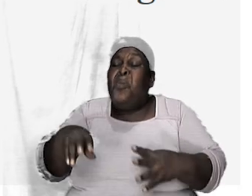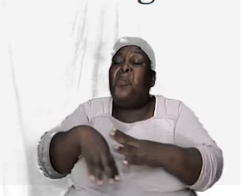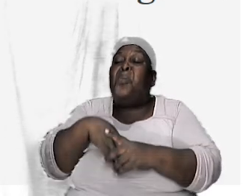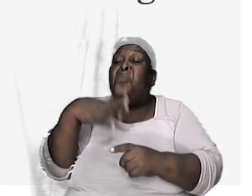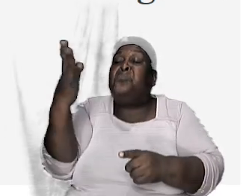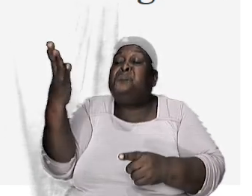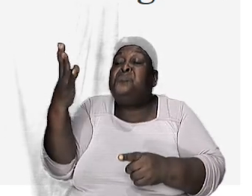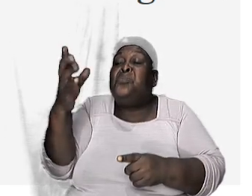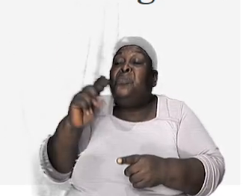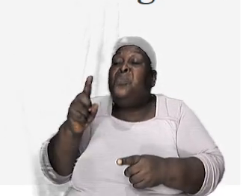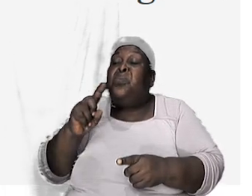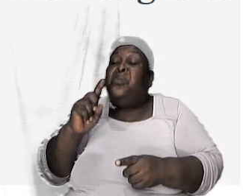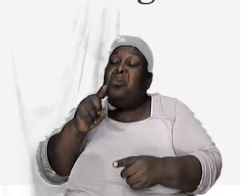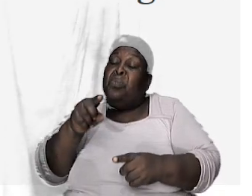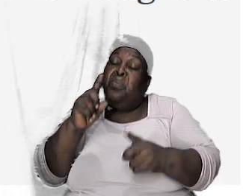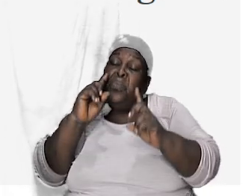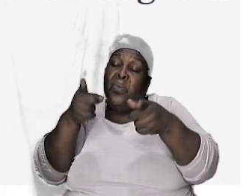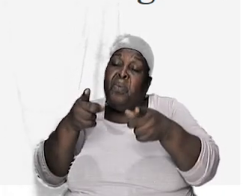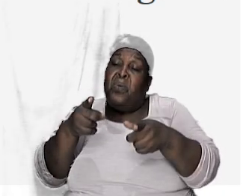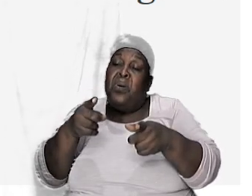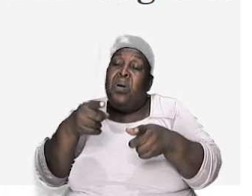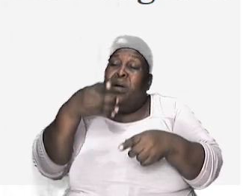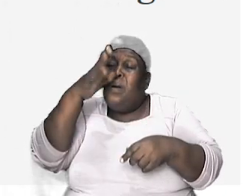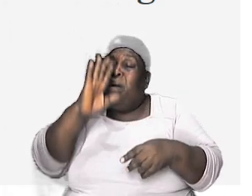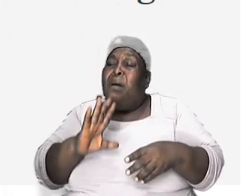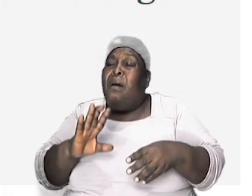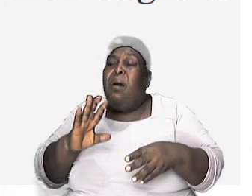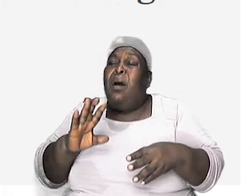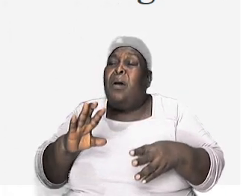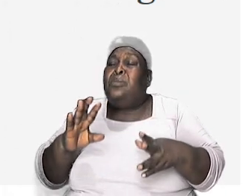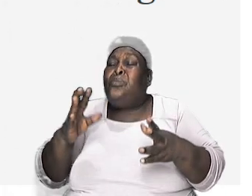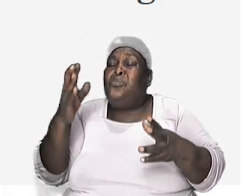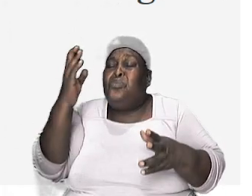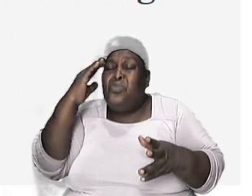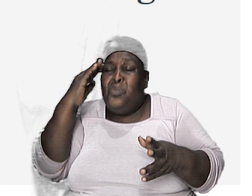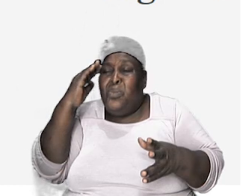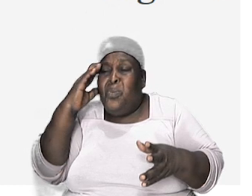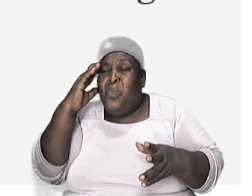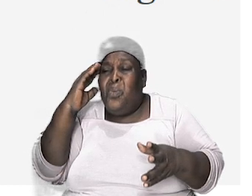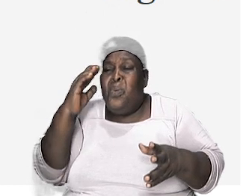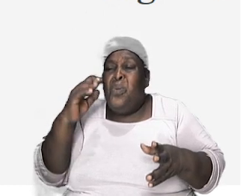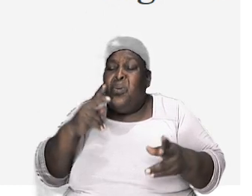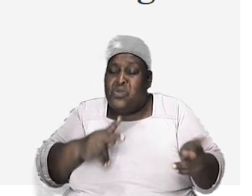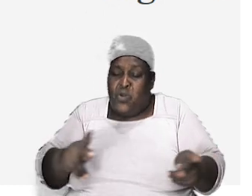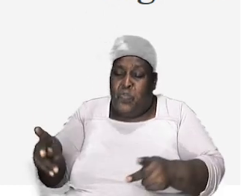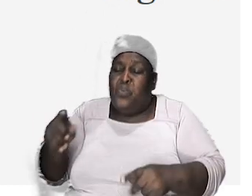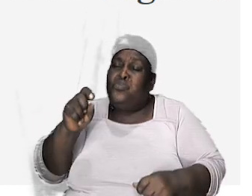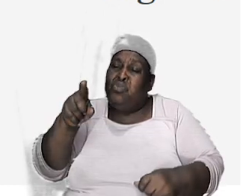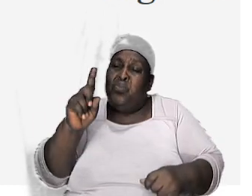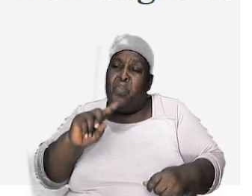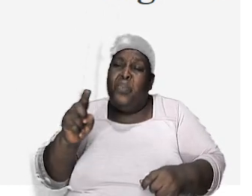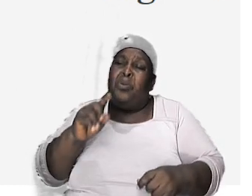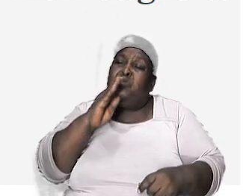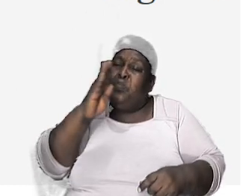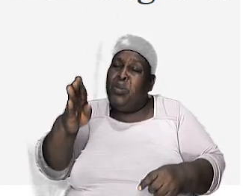of wherever you go, God knows how to point you back or to put you to where you should be. So the woman said to him,